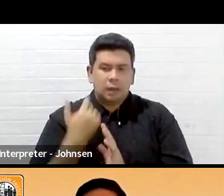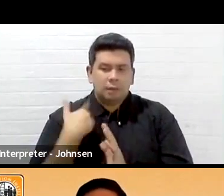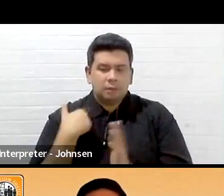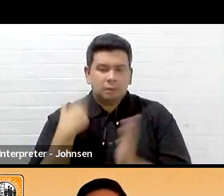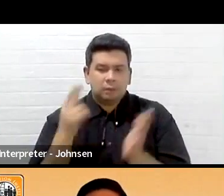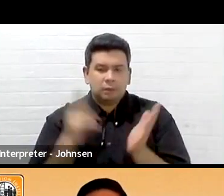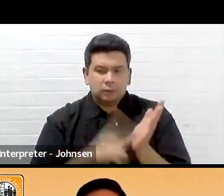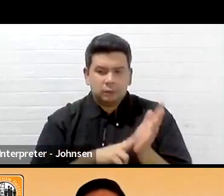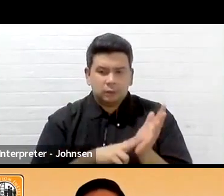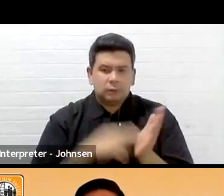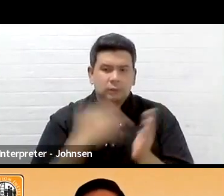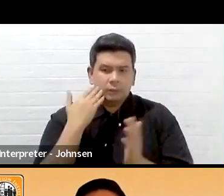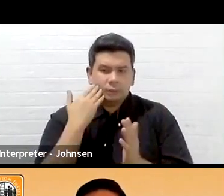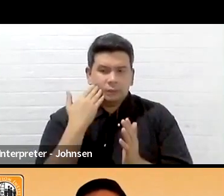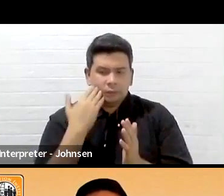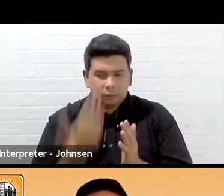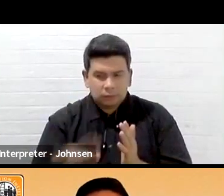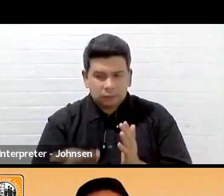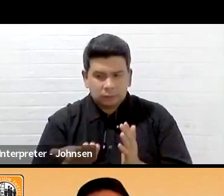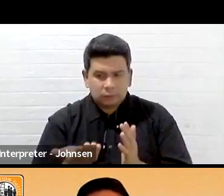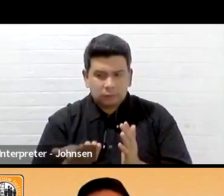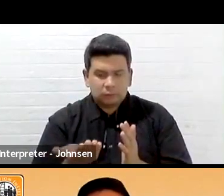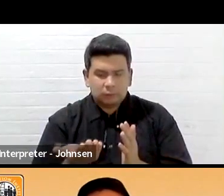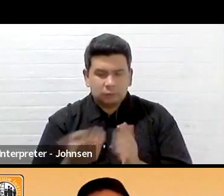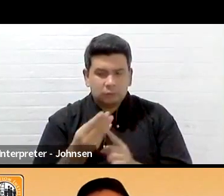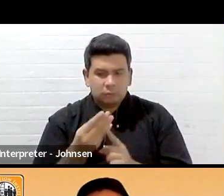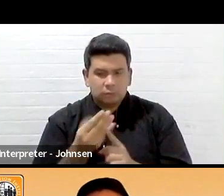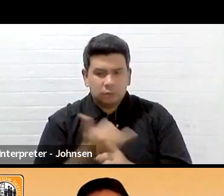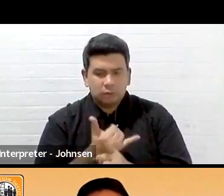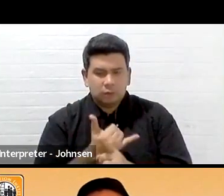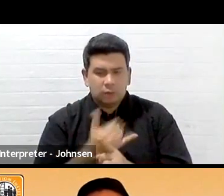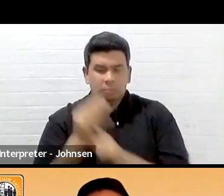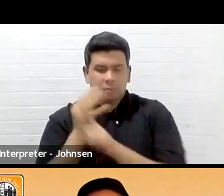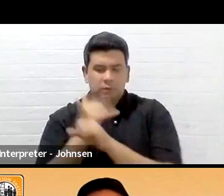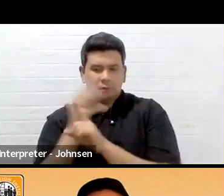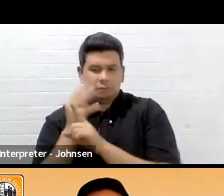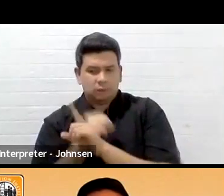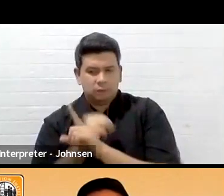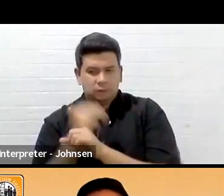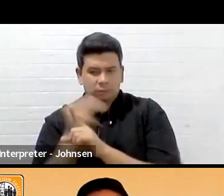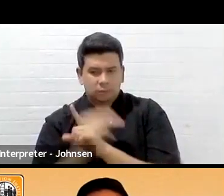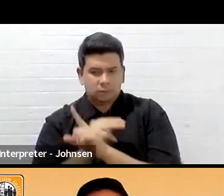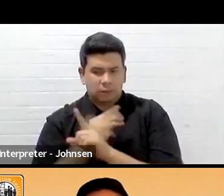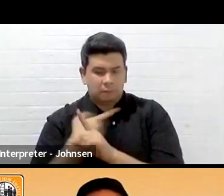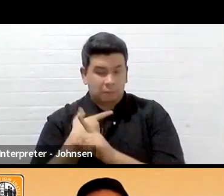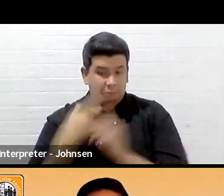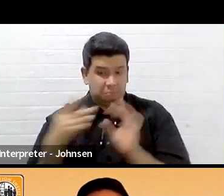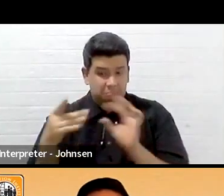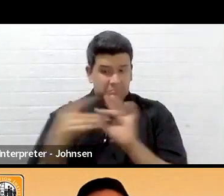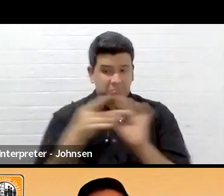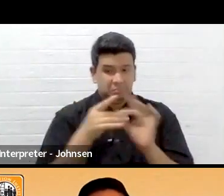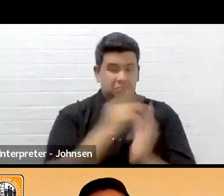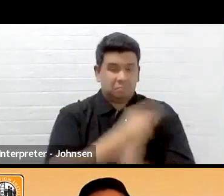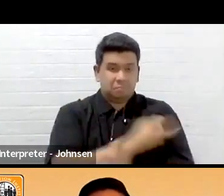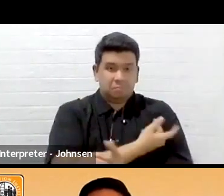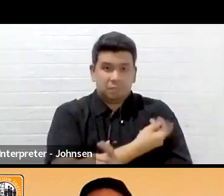when vaccination started. What's your take? What could explain for this? Is there a relationship?